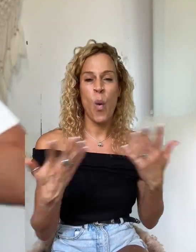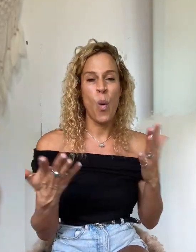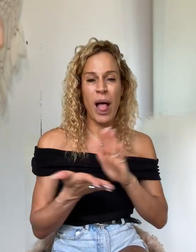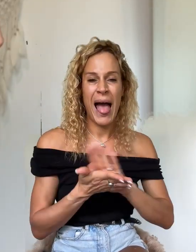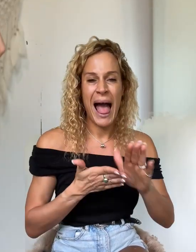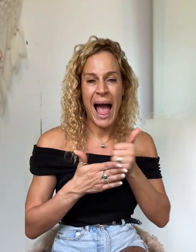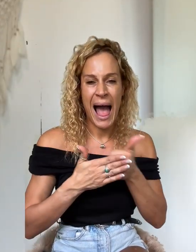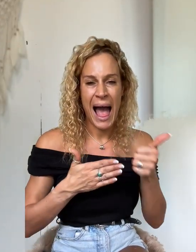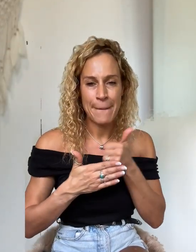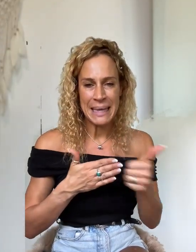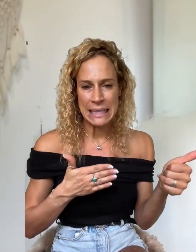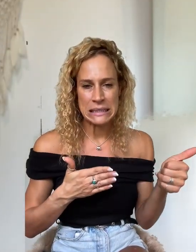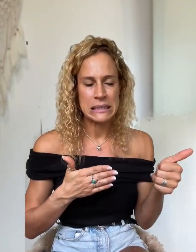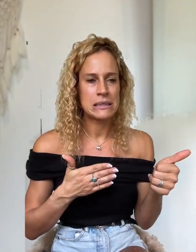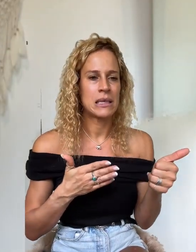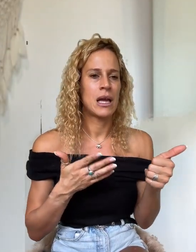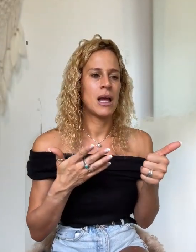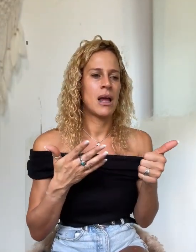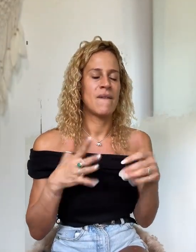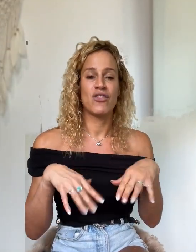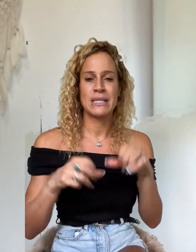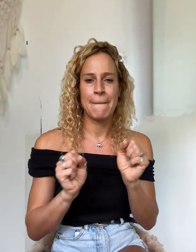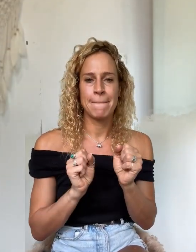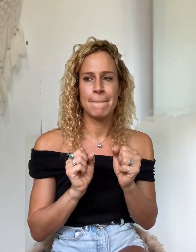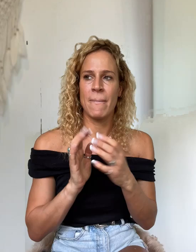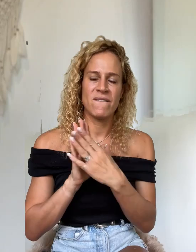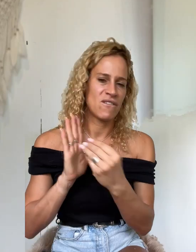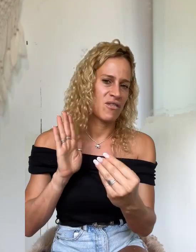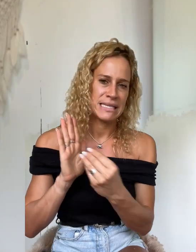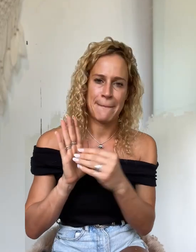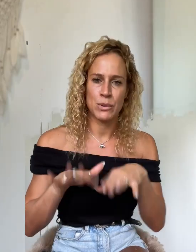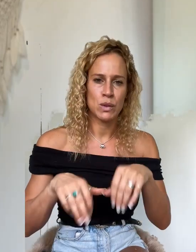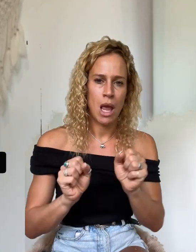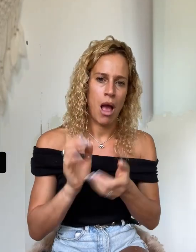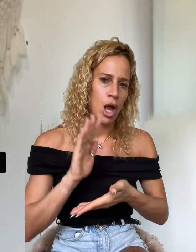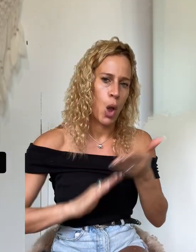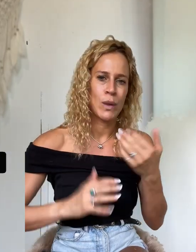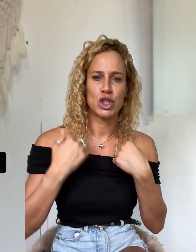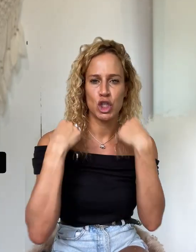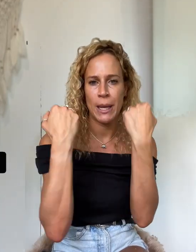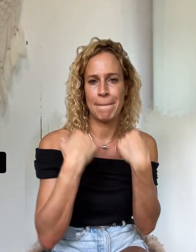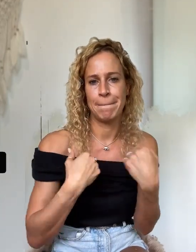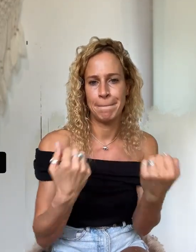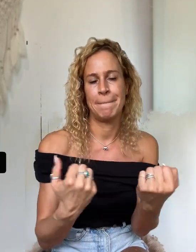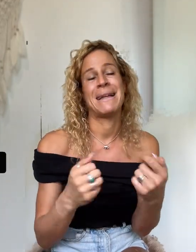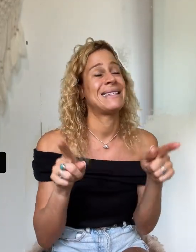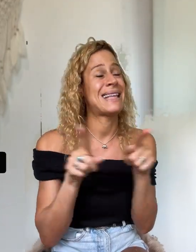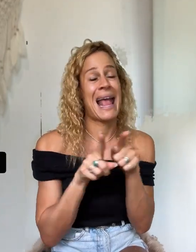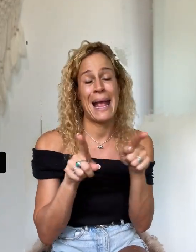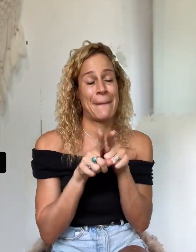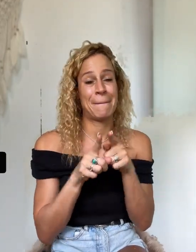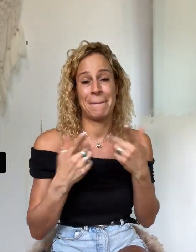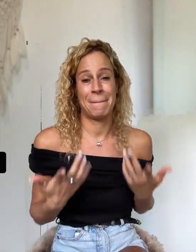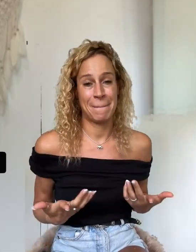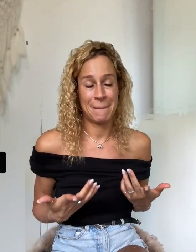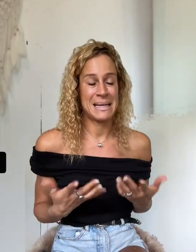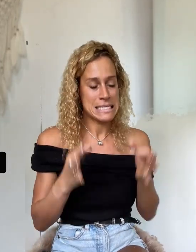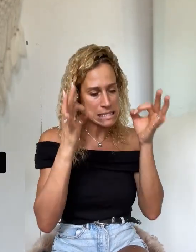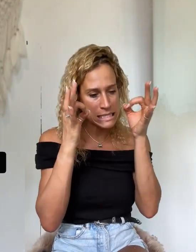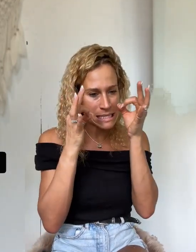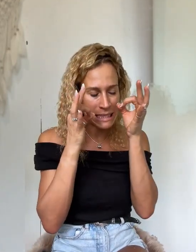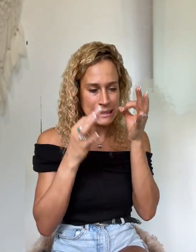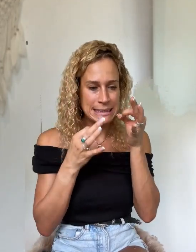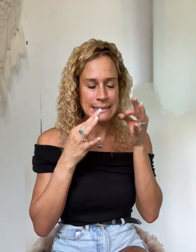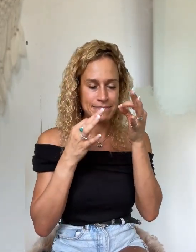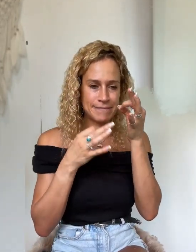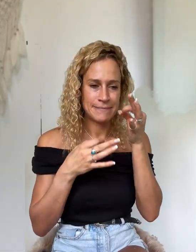with anything that we do, it like I've just when I started going to the gym, like it's the same with